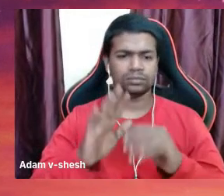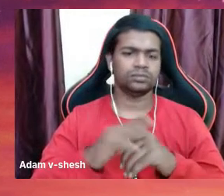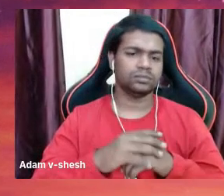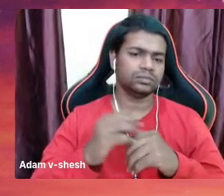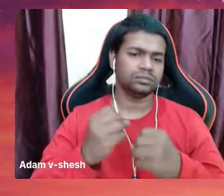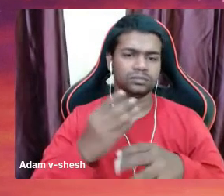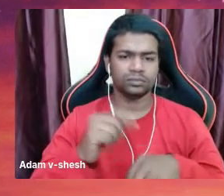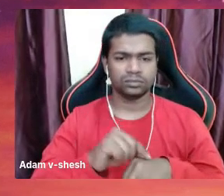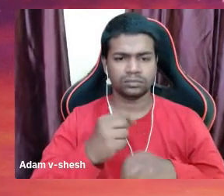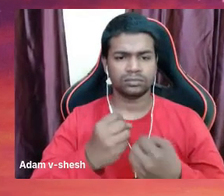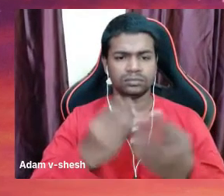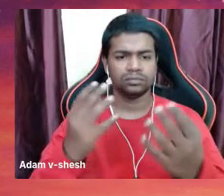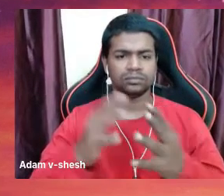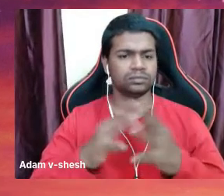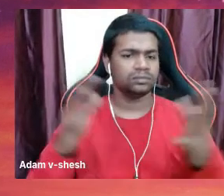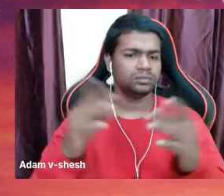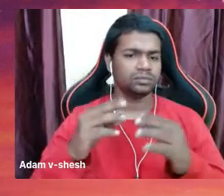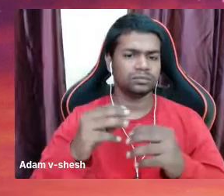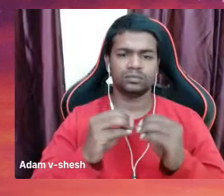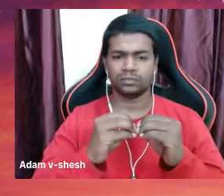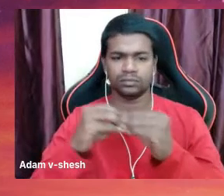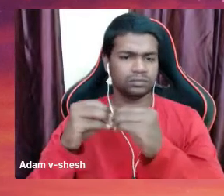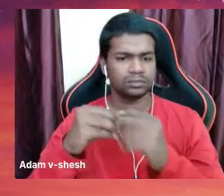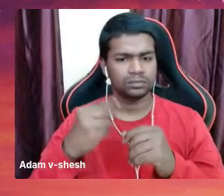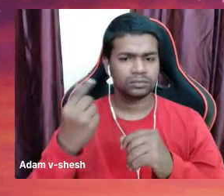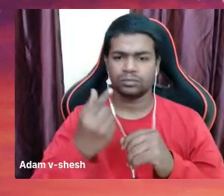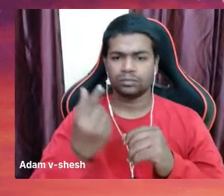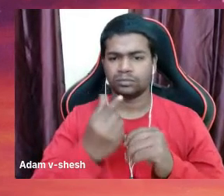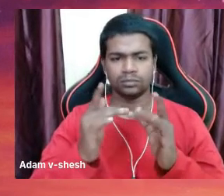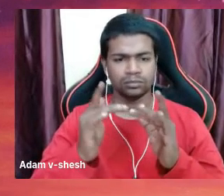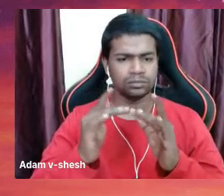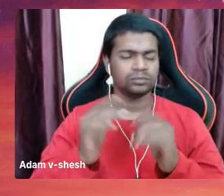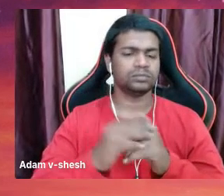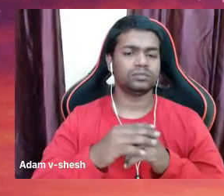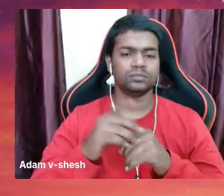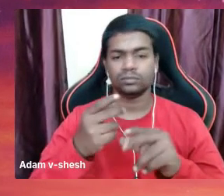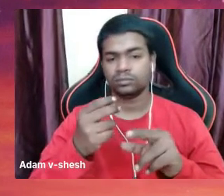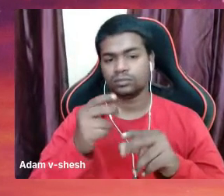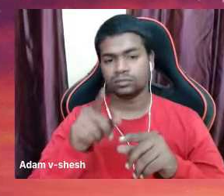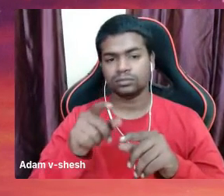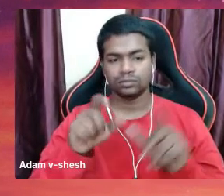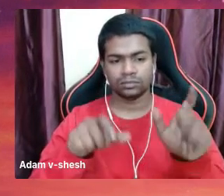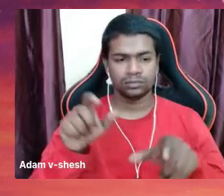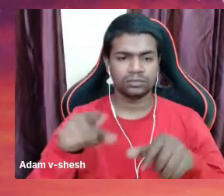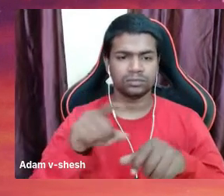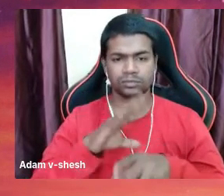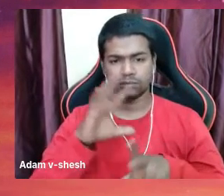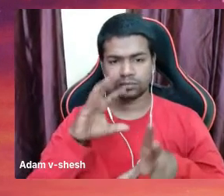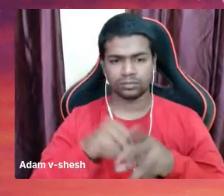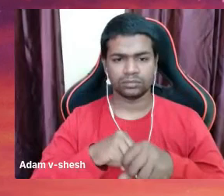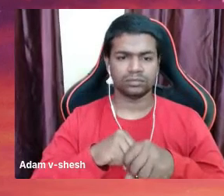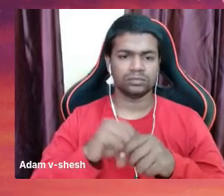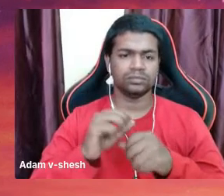incredible opportunities, 1 billion internet users across various segments of the population. We have all the, in your book you mentioned,